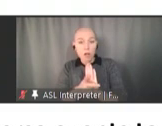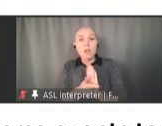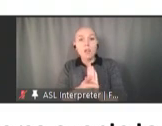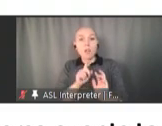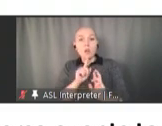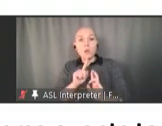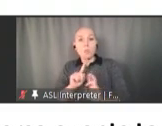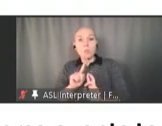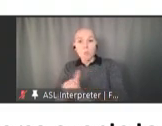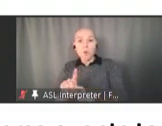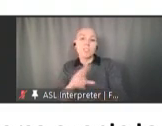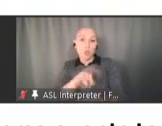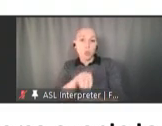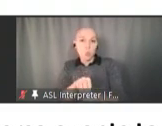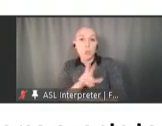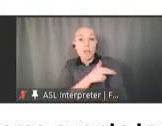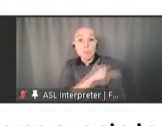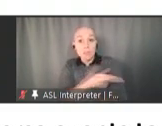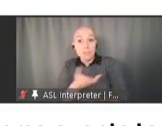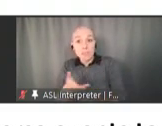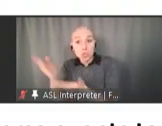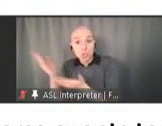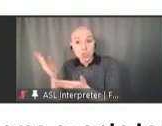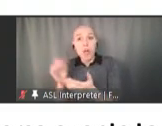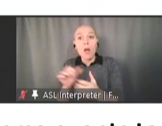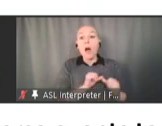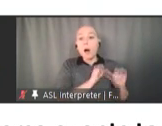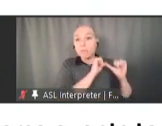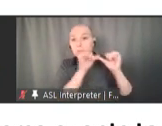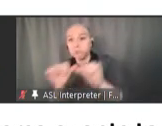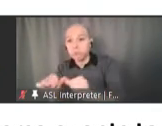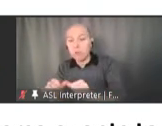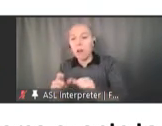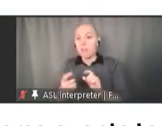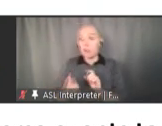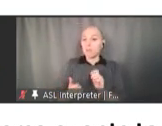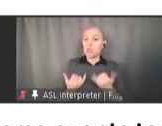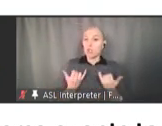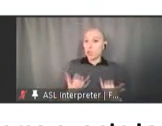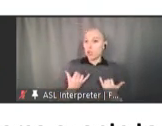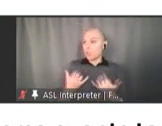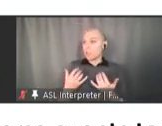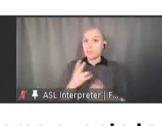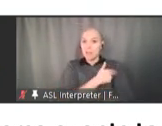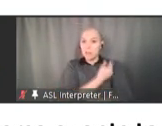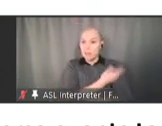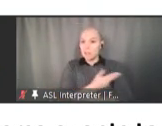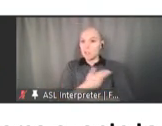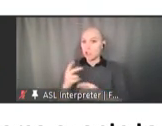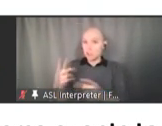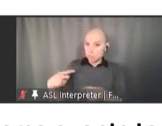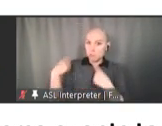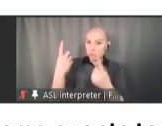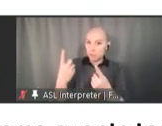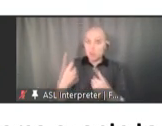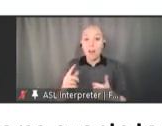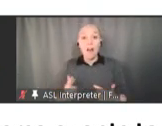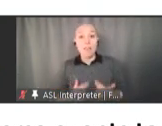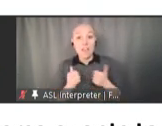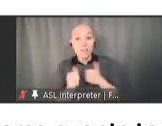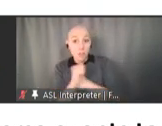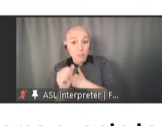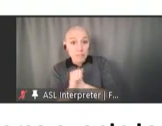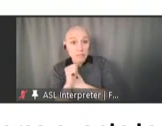hospitalization, prolongation of existing hospitalization, life-threatening condition, permanent disability,